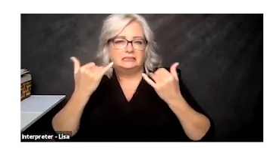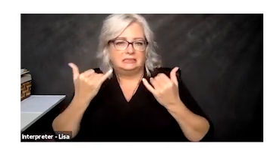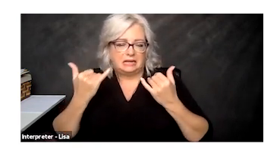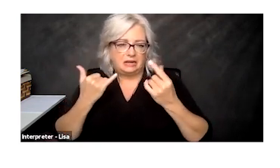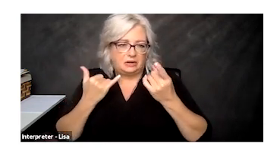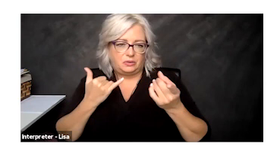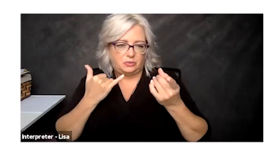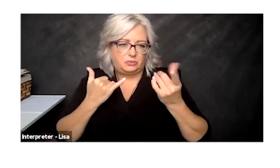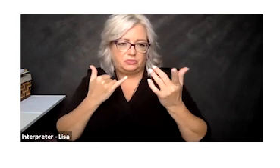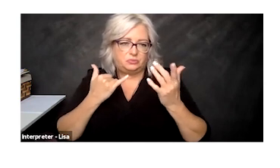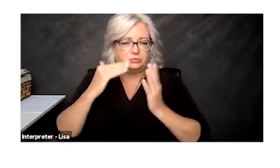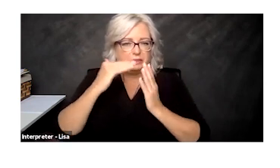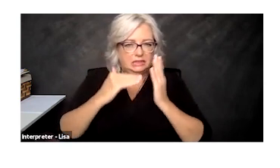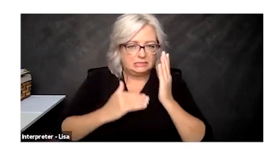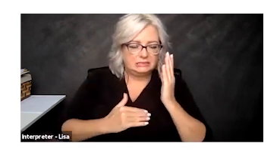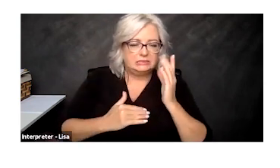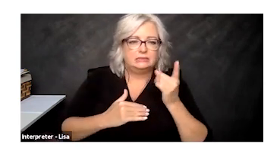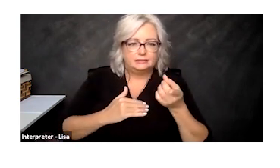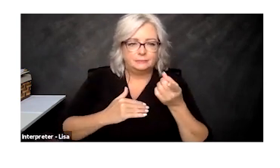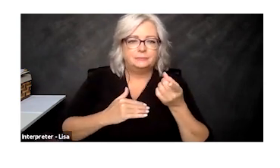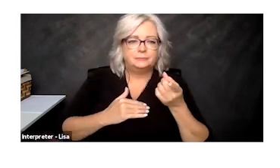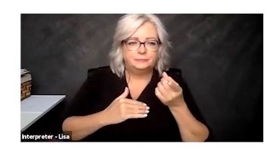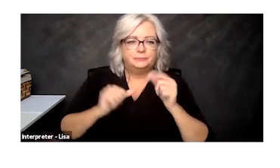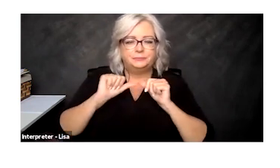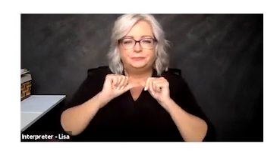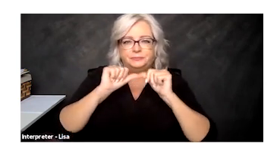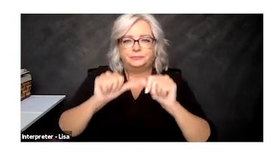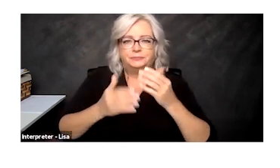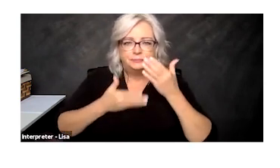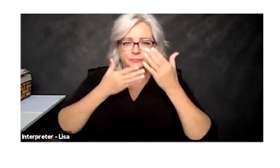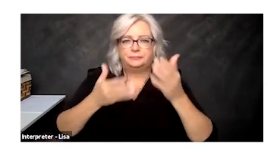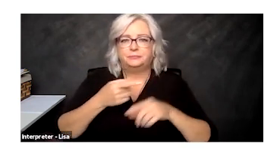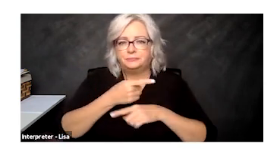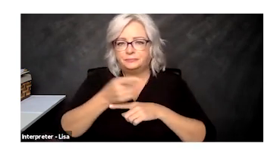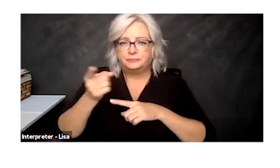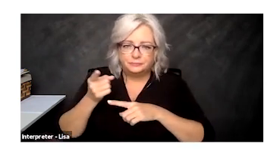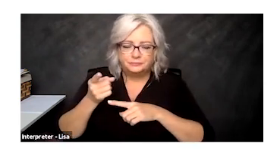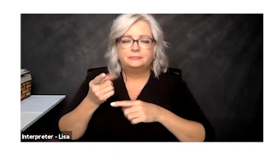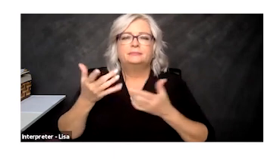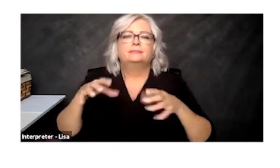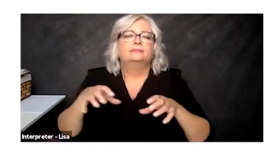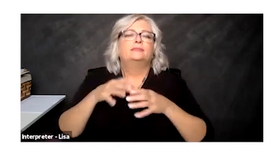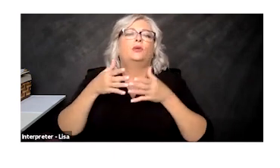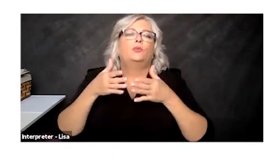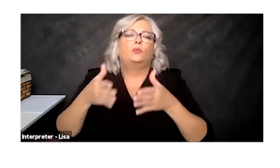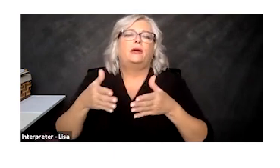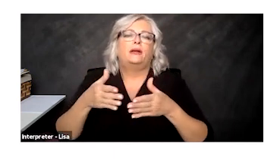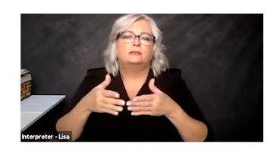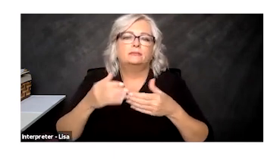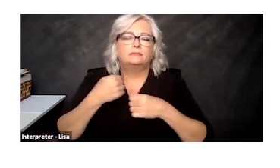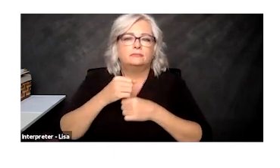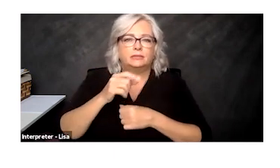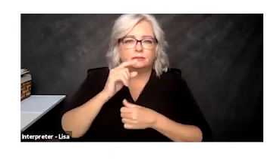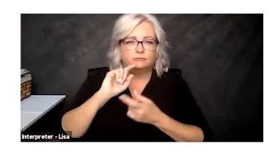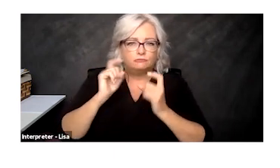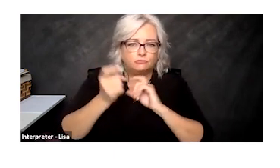second class on this slide. We're going to continue to provide you all with actionable ways to make change. We can talk about the